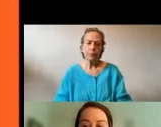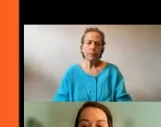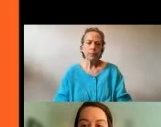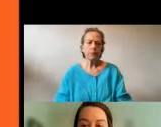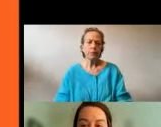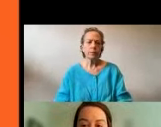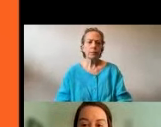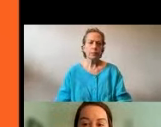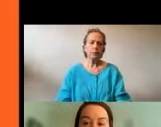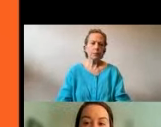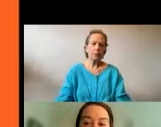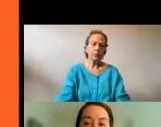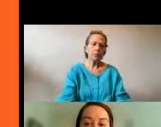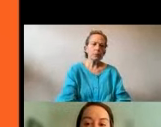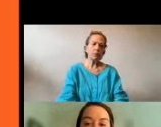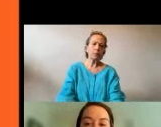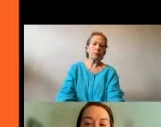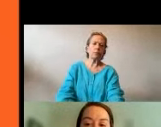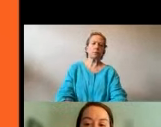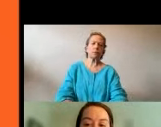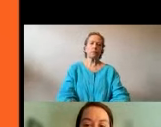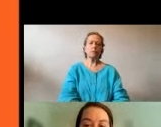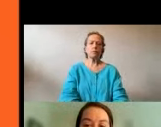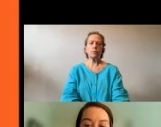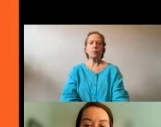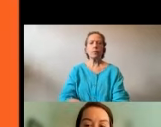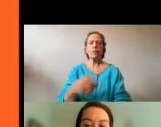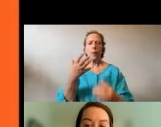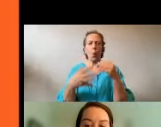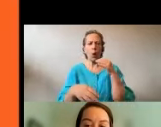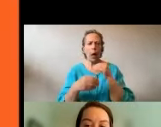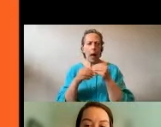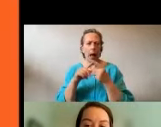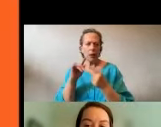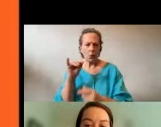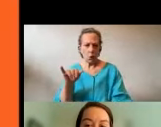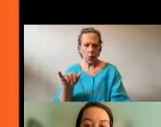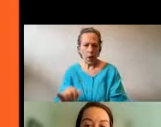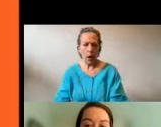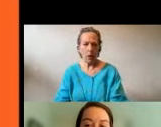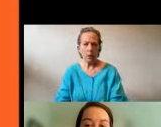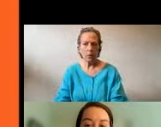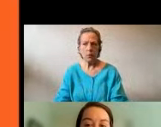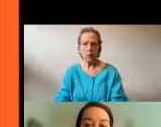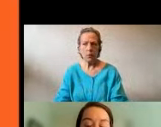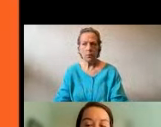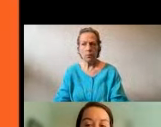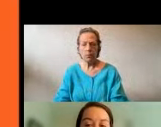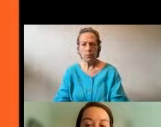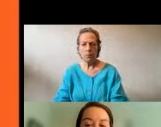And just to build off of that, I think it can be helpful, excuse me about